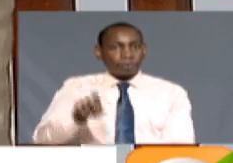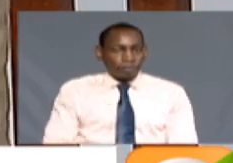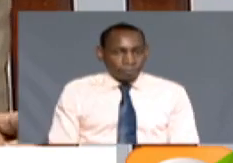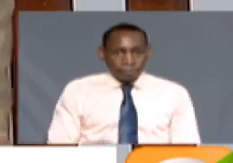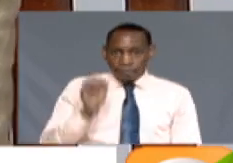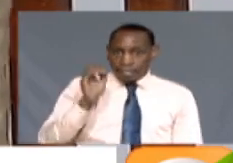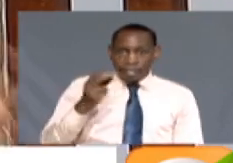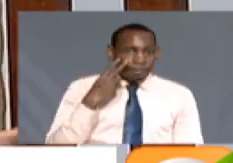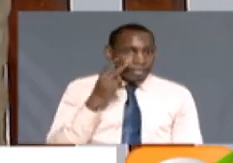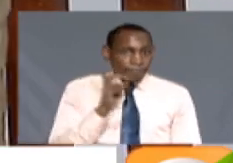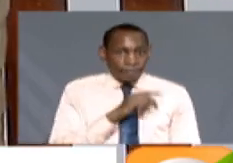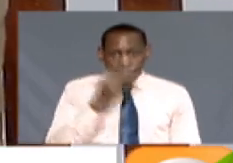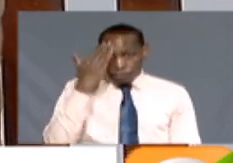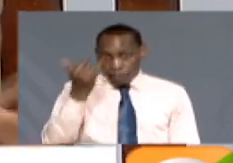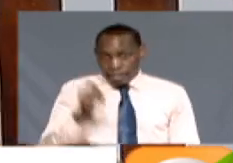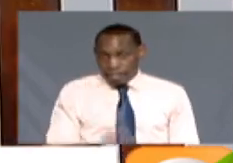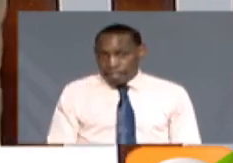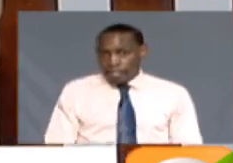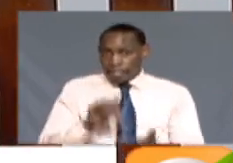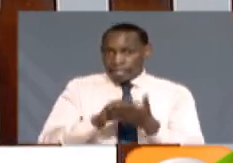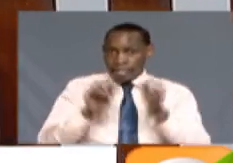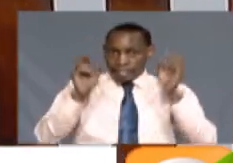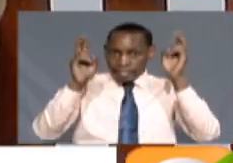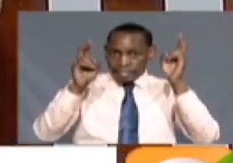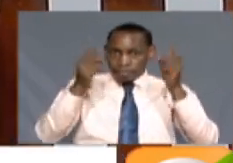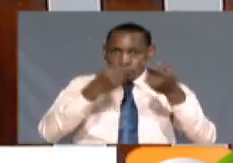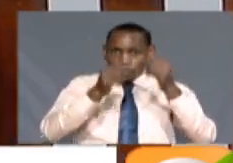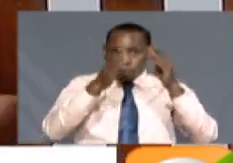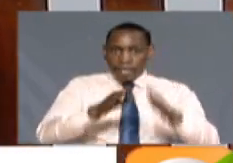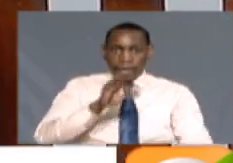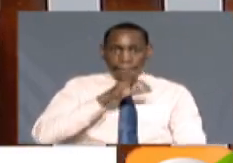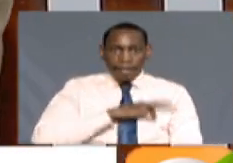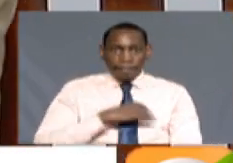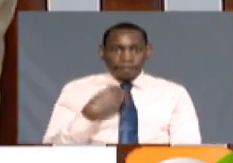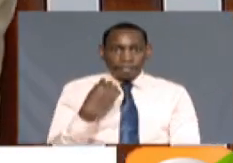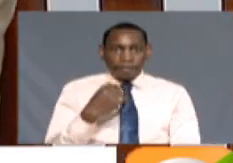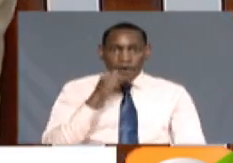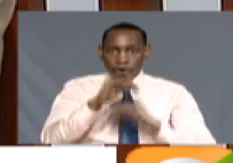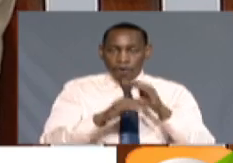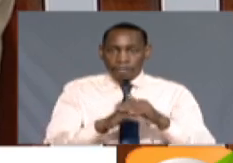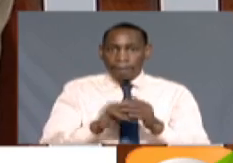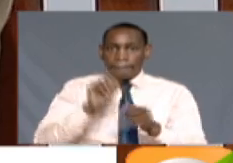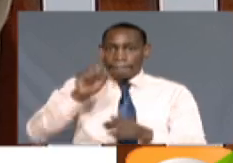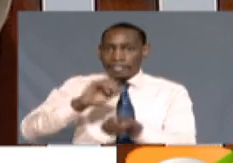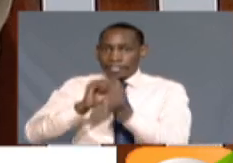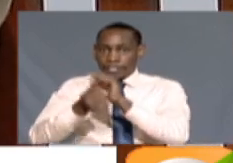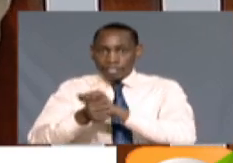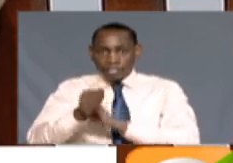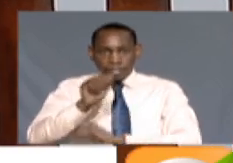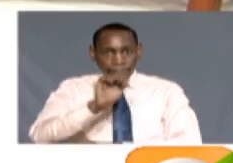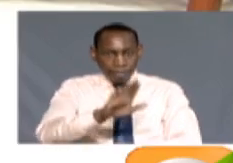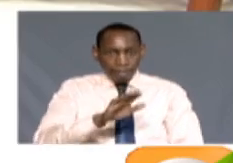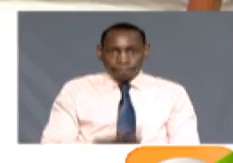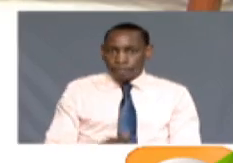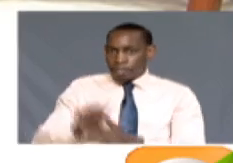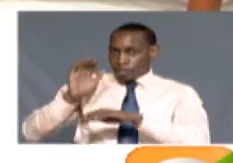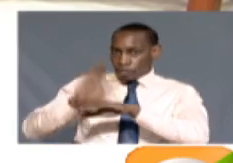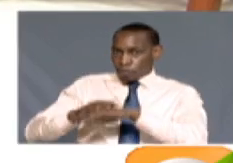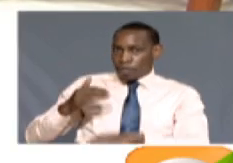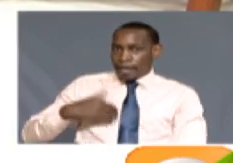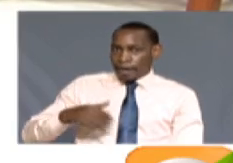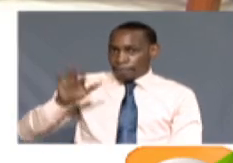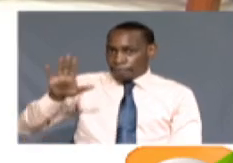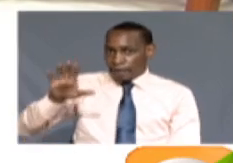have realized it is because of this issue of a winter taxi, or do we correct that? So is it better to have